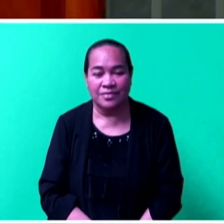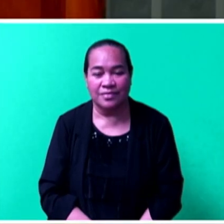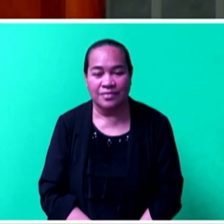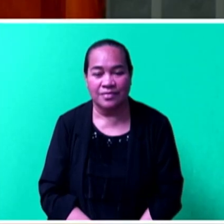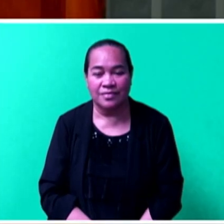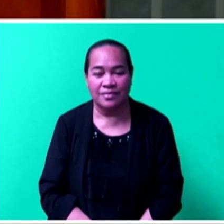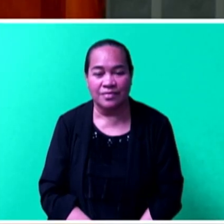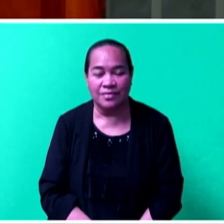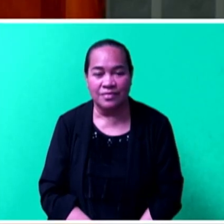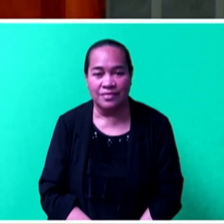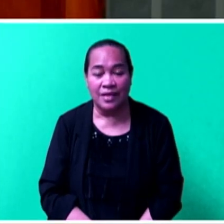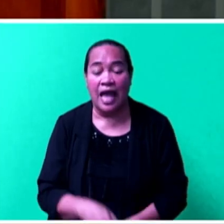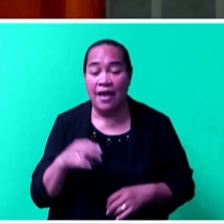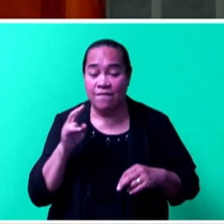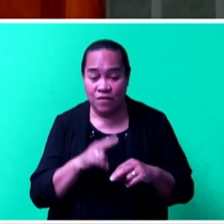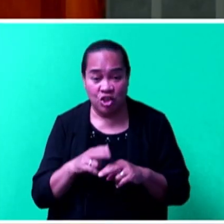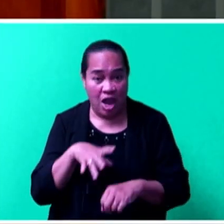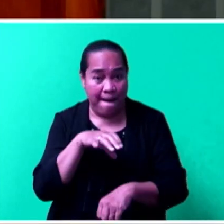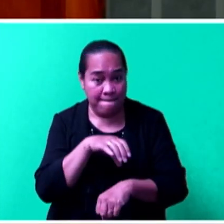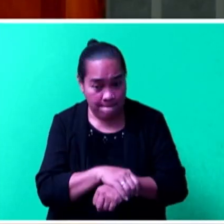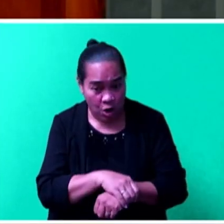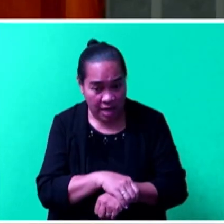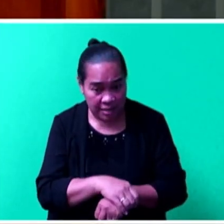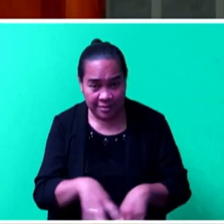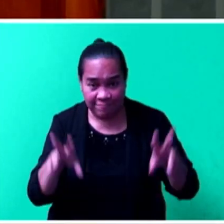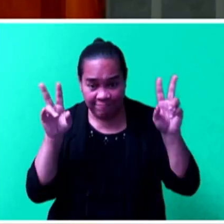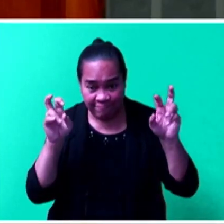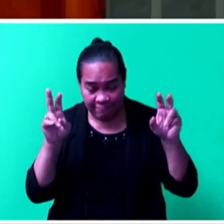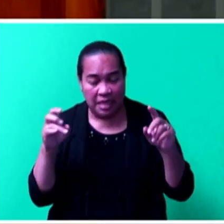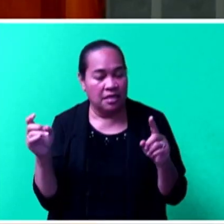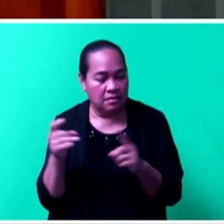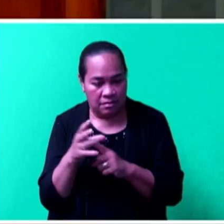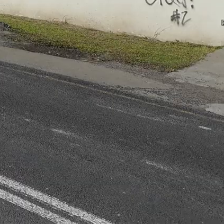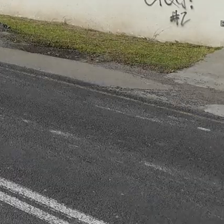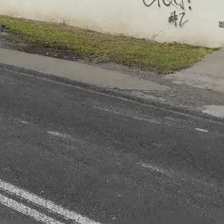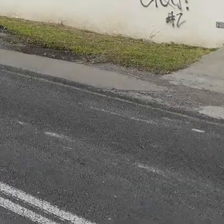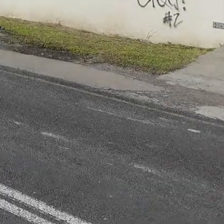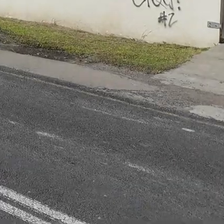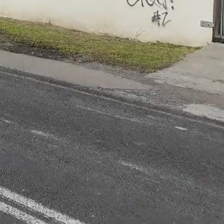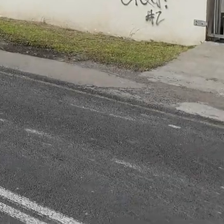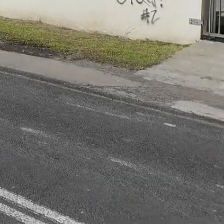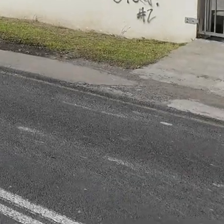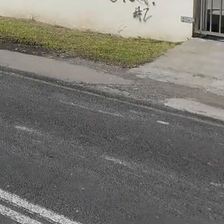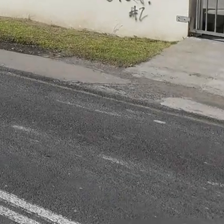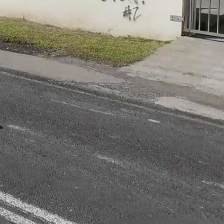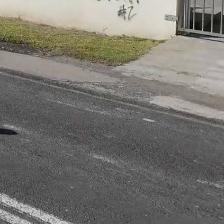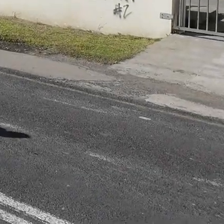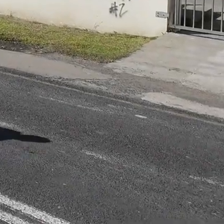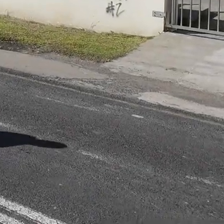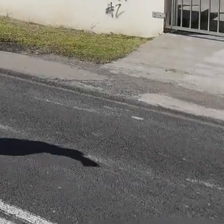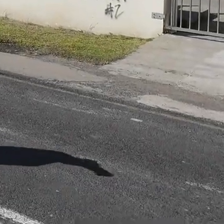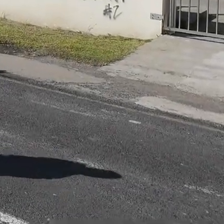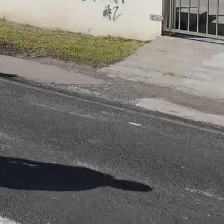Mr. Speaker, sir, the Fiji Police is critical to maintain law and order and safety for